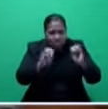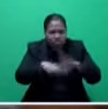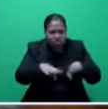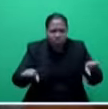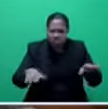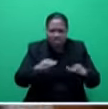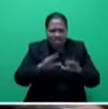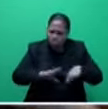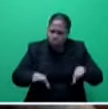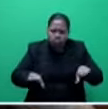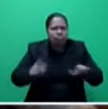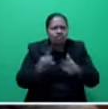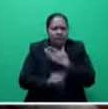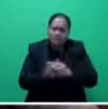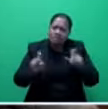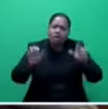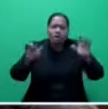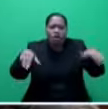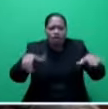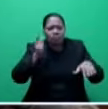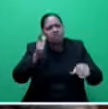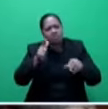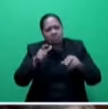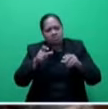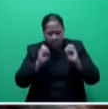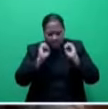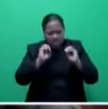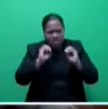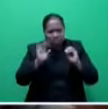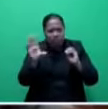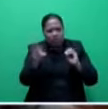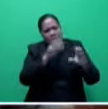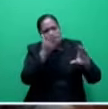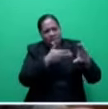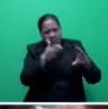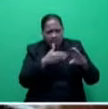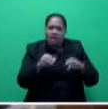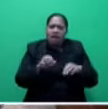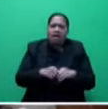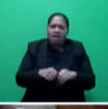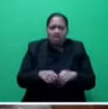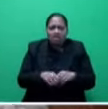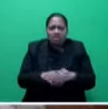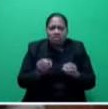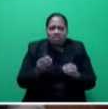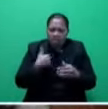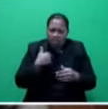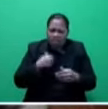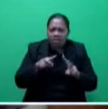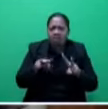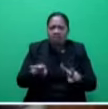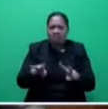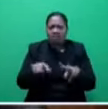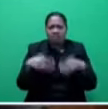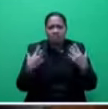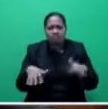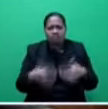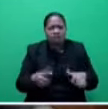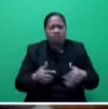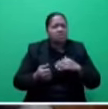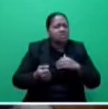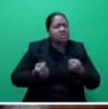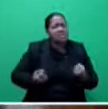resources with each other on Facebook have been trending, and I have been left speechless by their amazing efforts. I'm impressed to see the level of sacrifice and